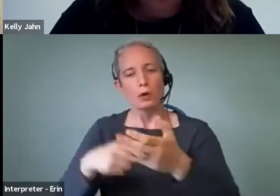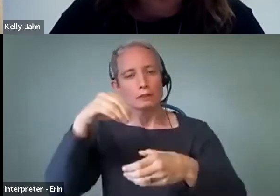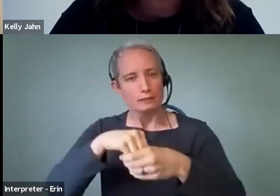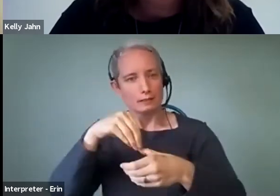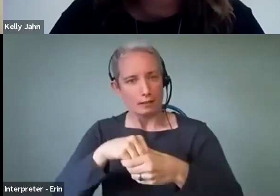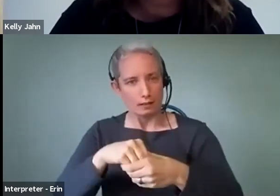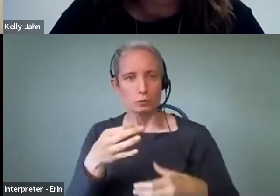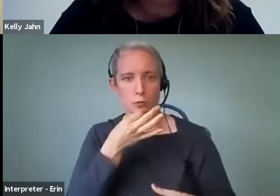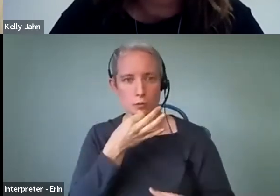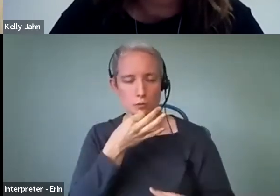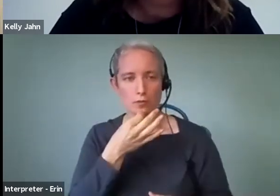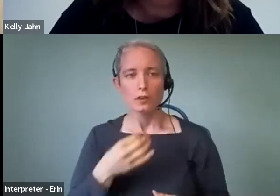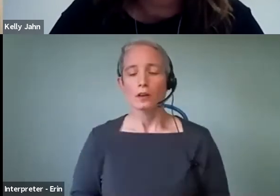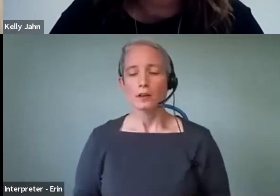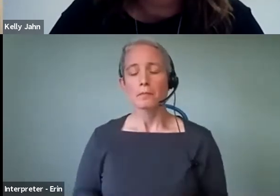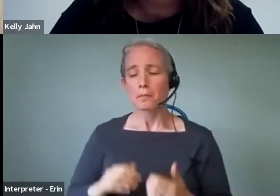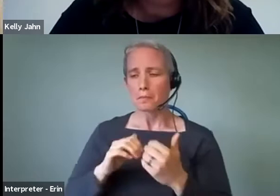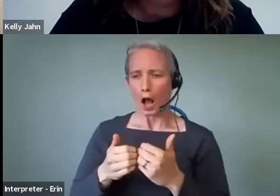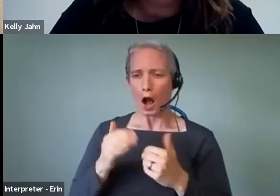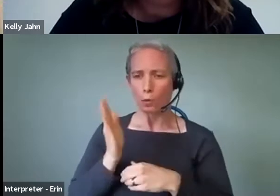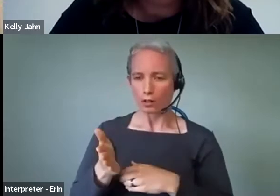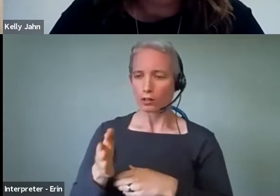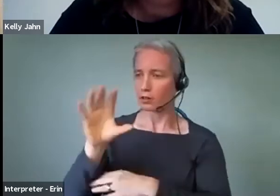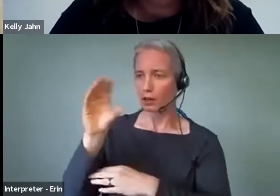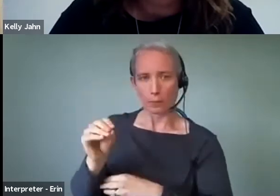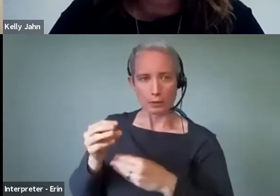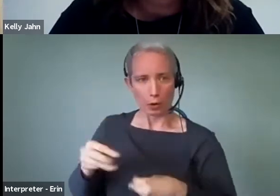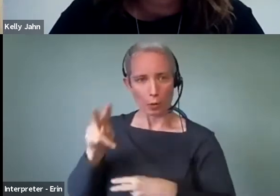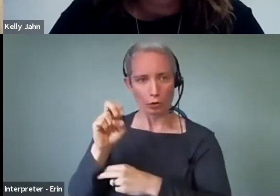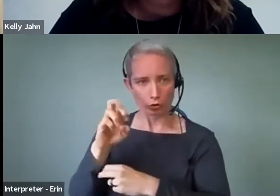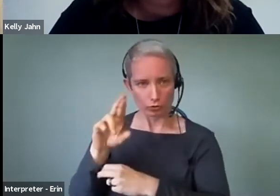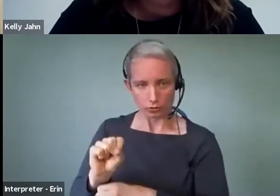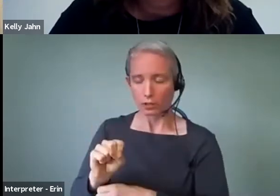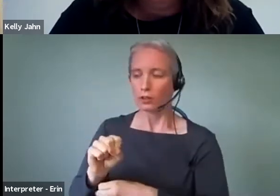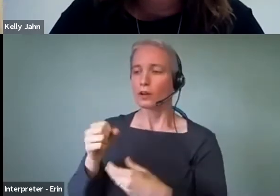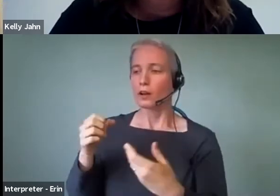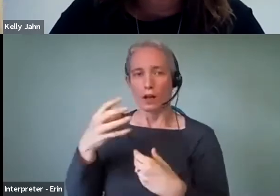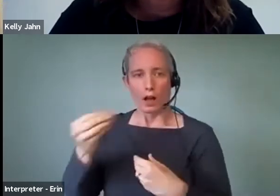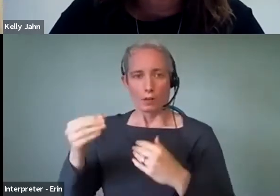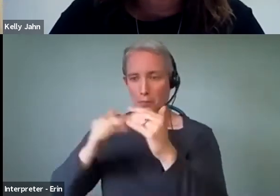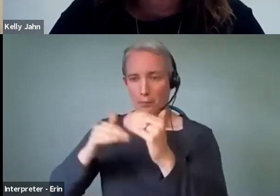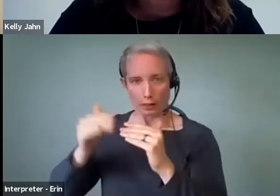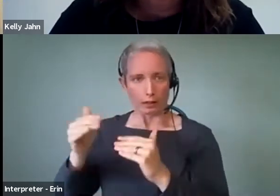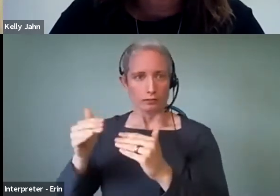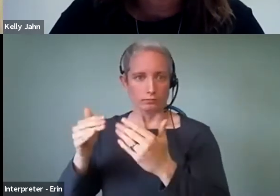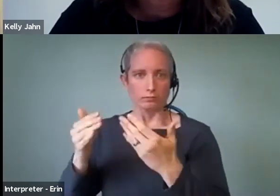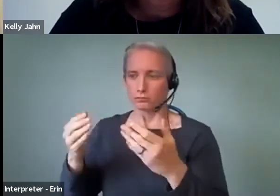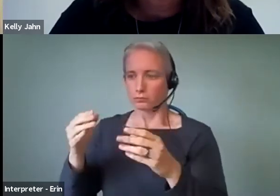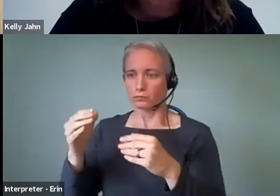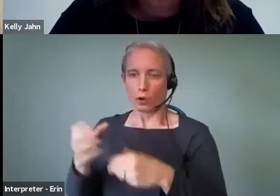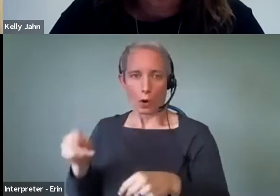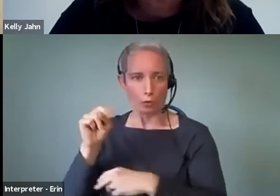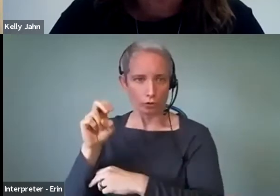owners and companies address the employees' health and safety within their space that supports both the physical and emotional